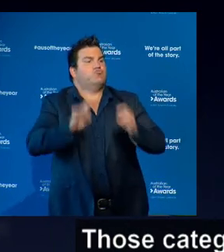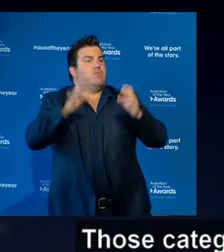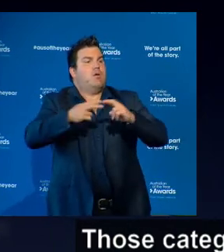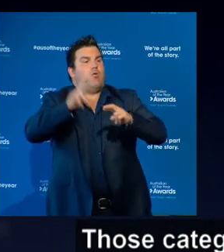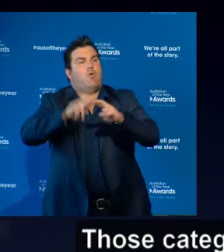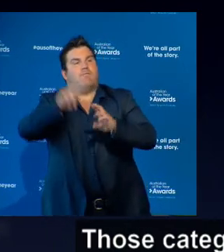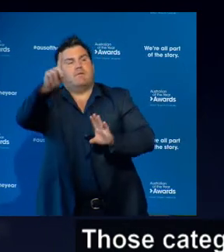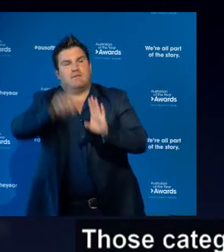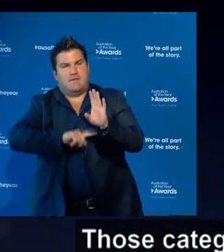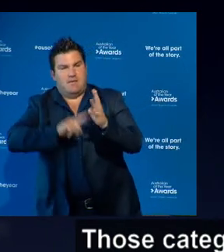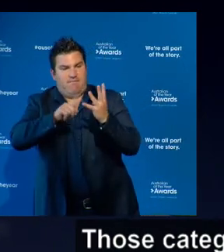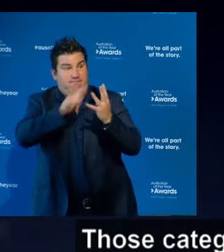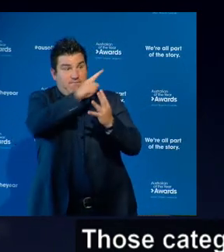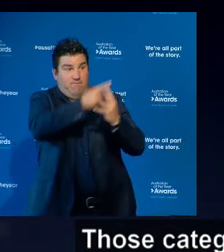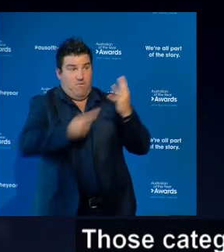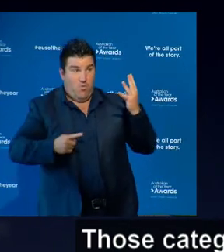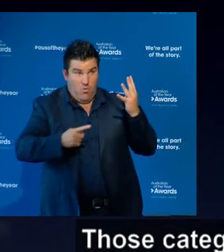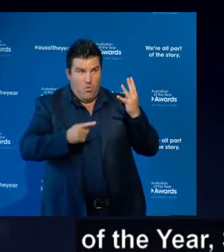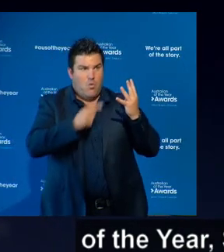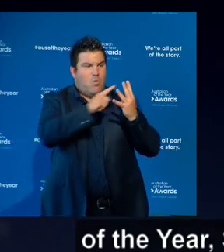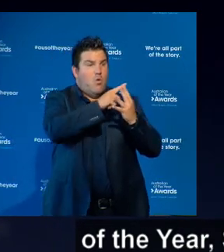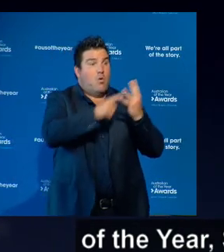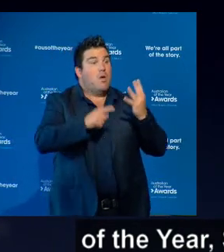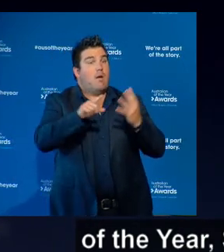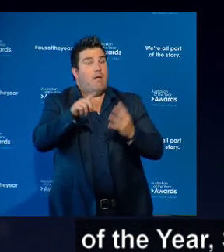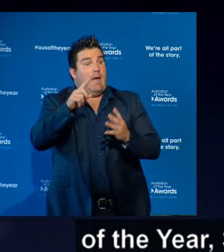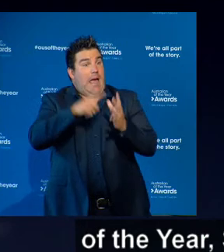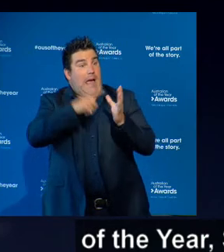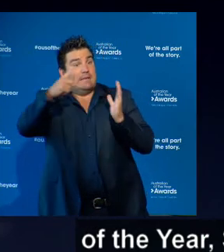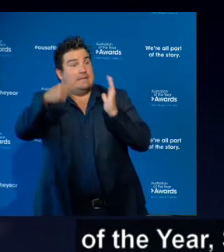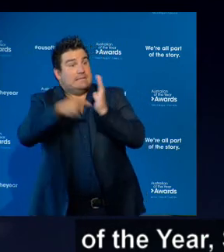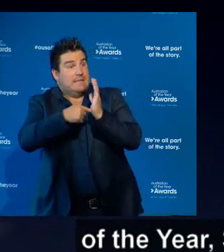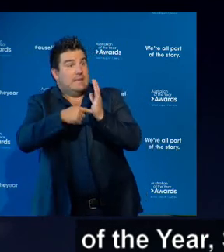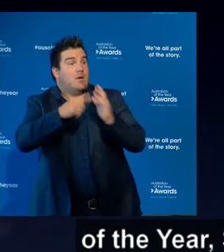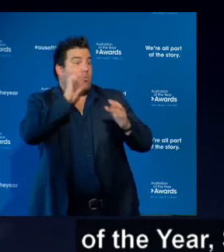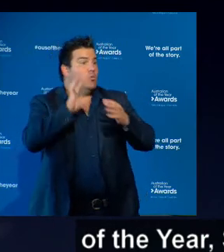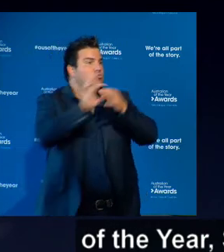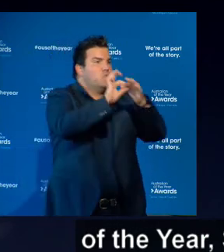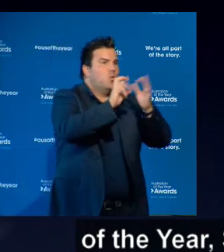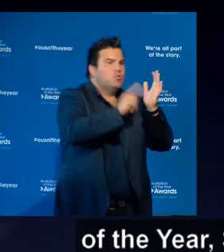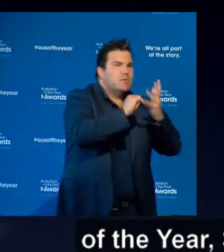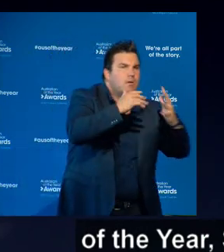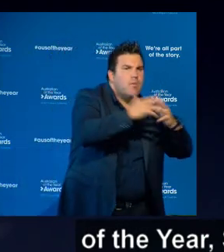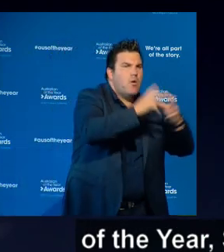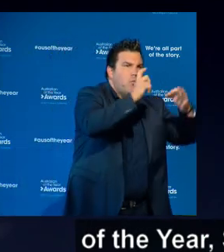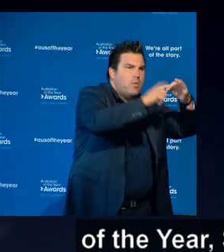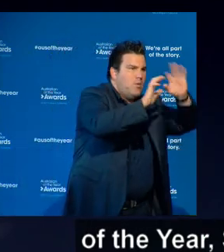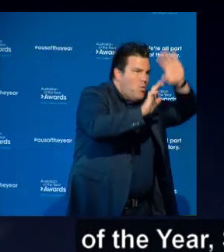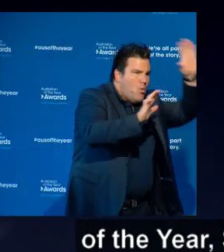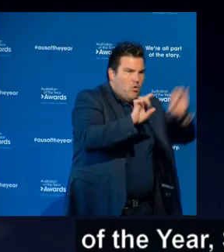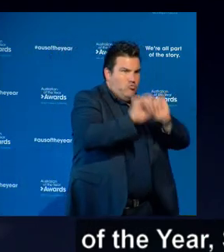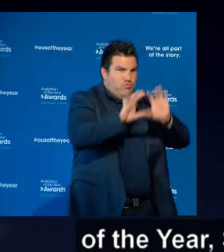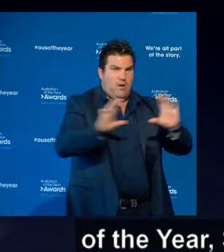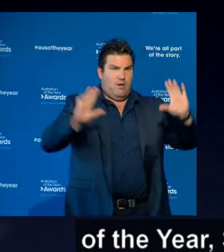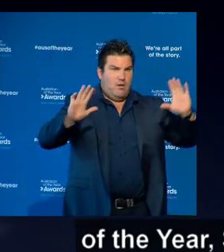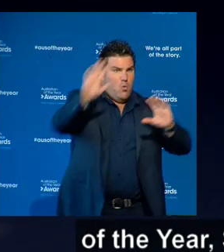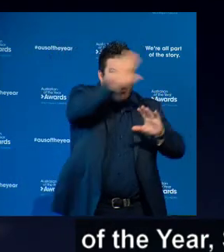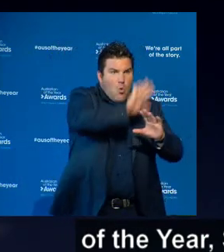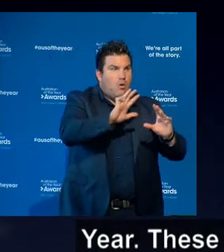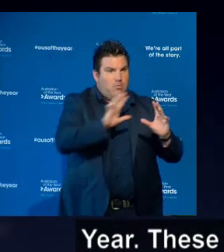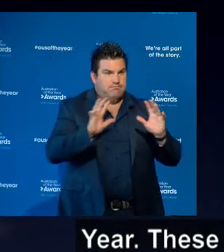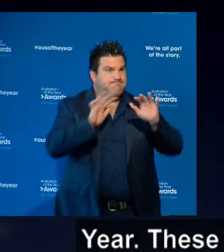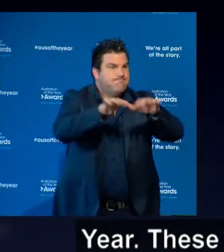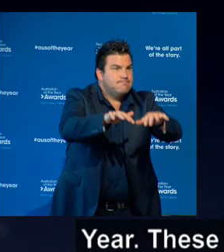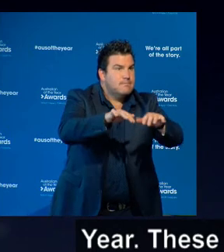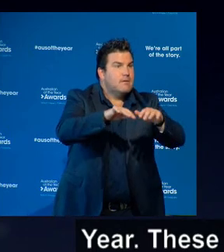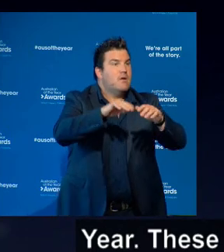Year. These four will then go on to join other state and territory recipients at the National Awards on the